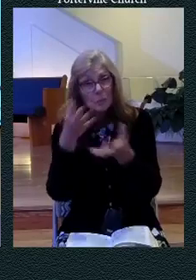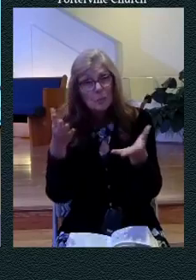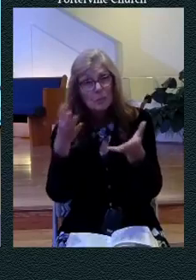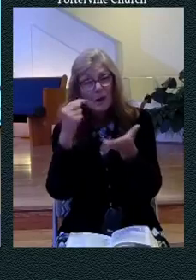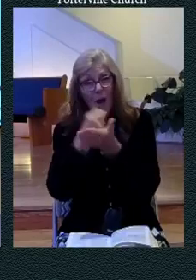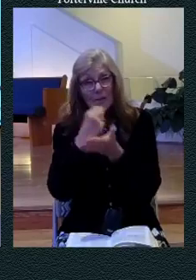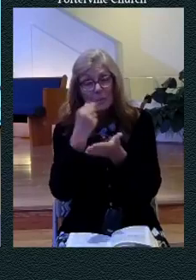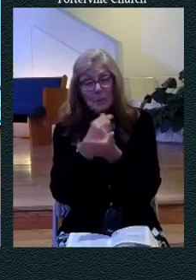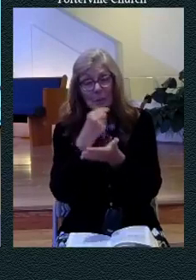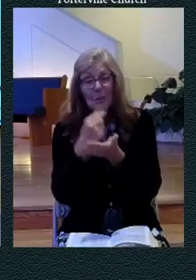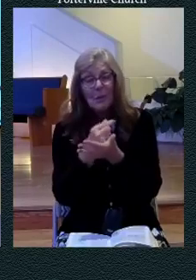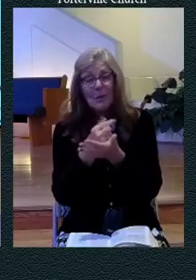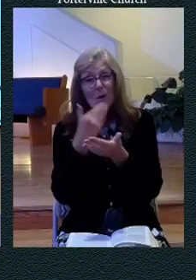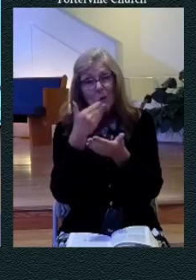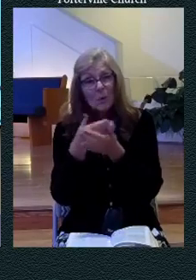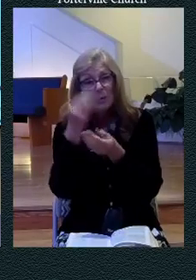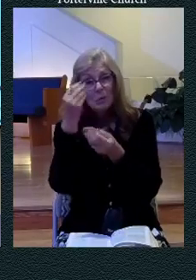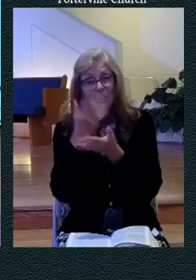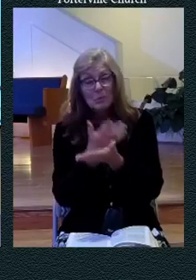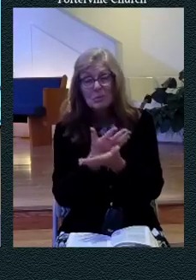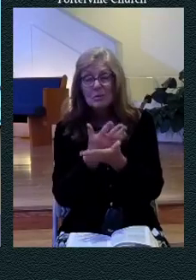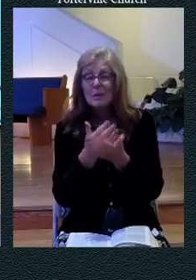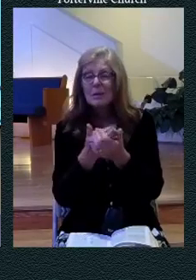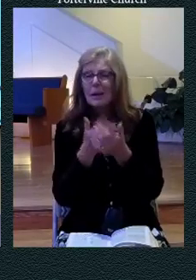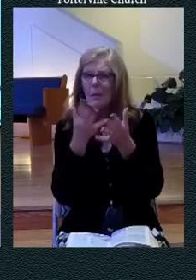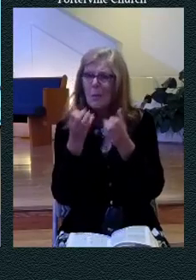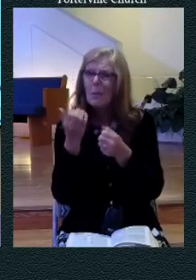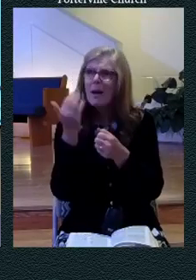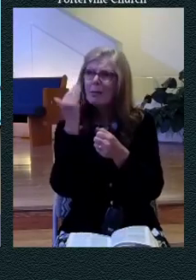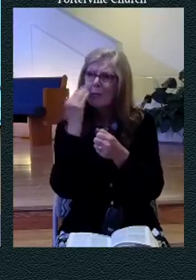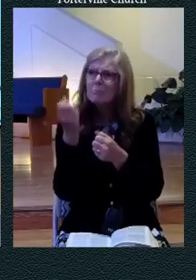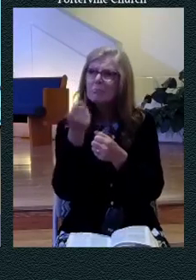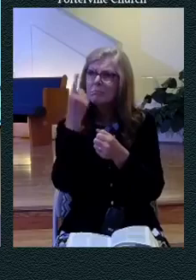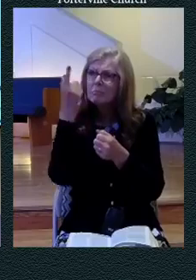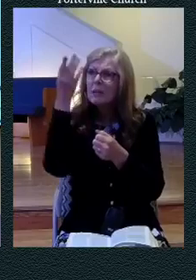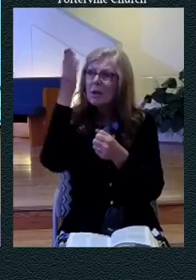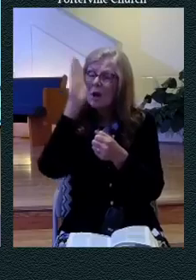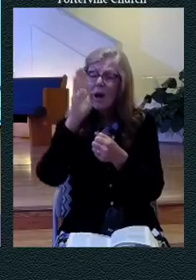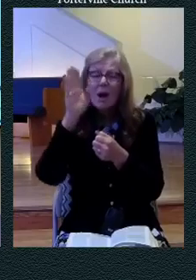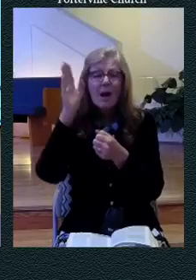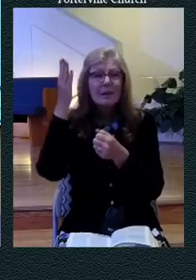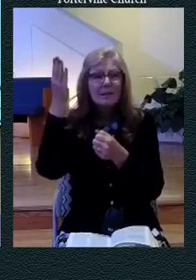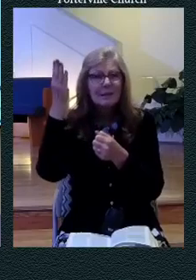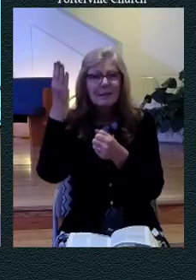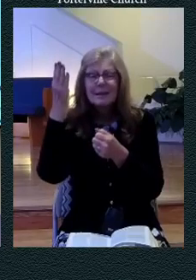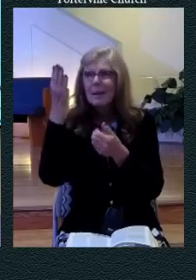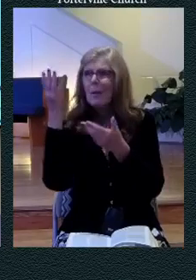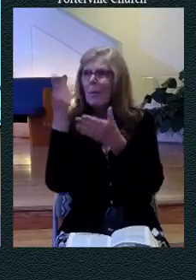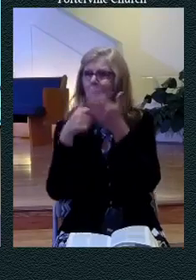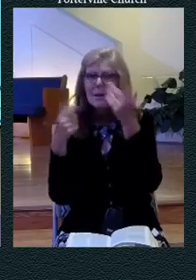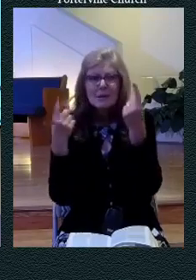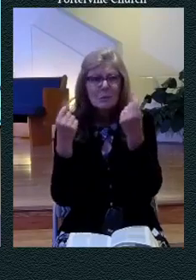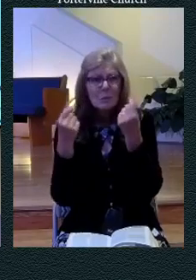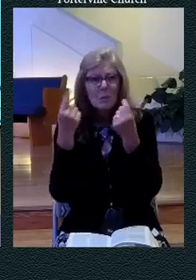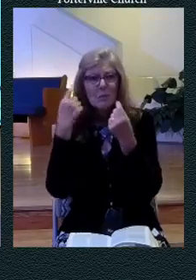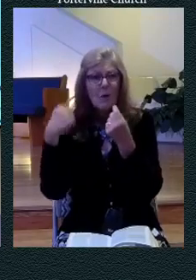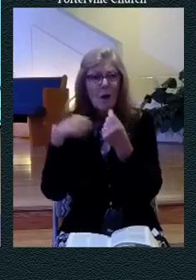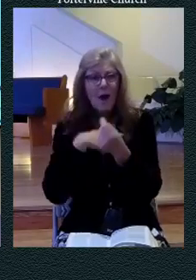depths and to know the strength of who God is for us and what he's done for us and what he's doing for